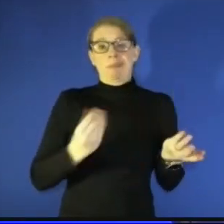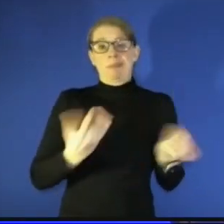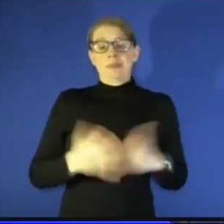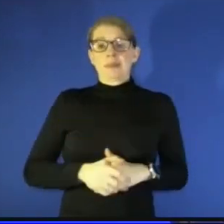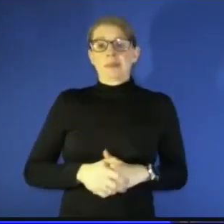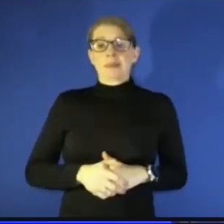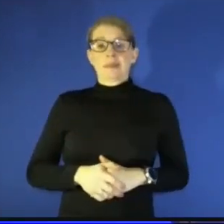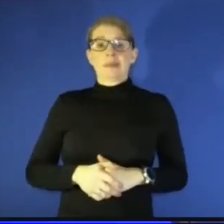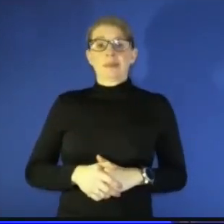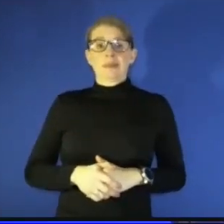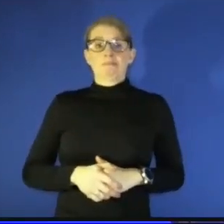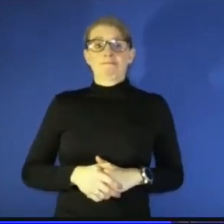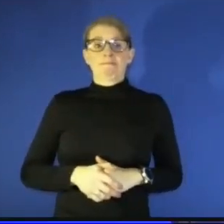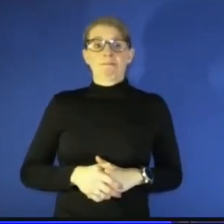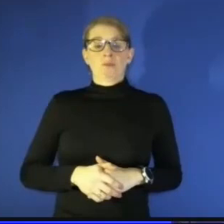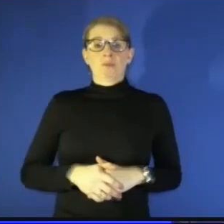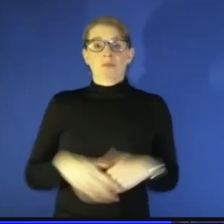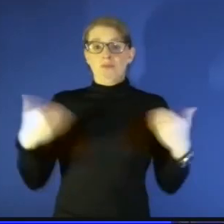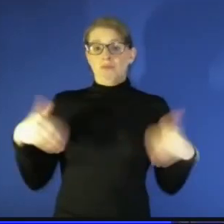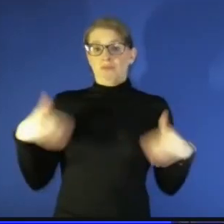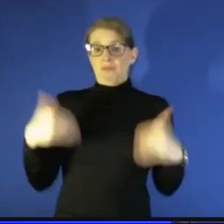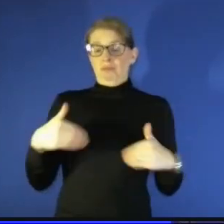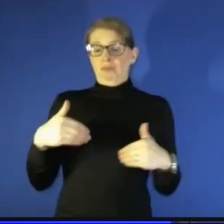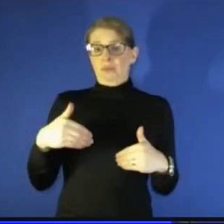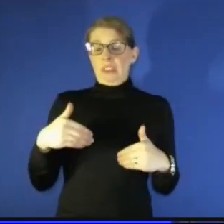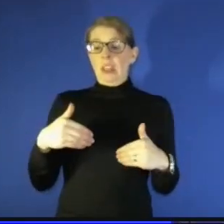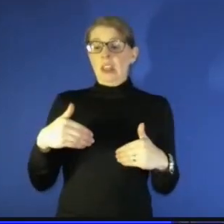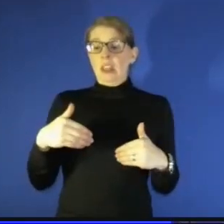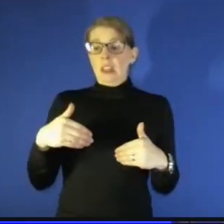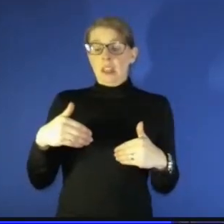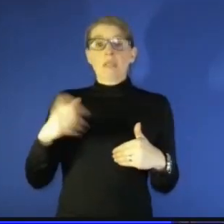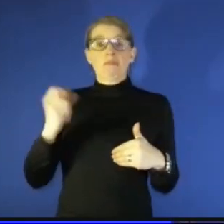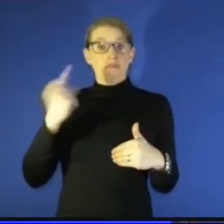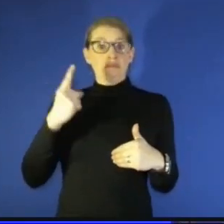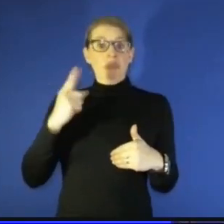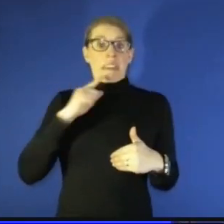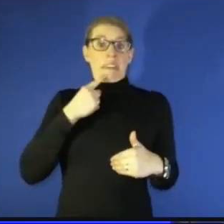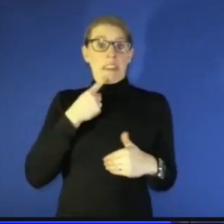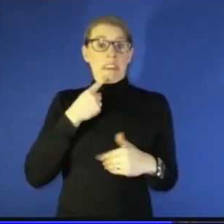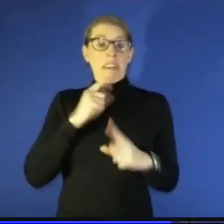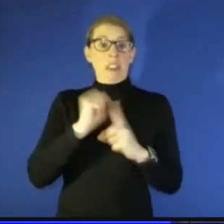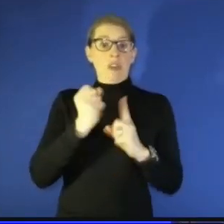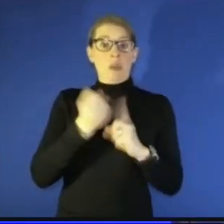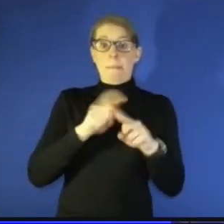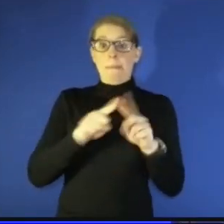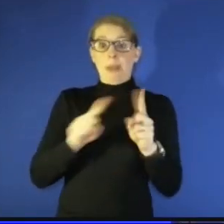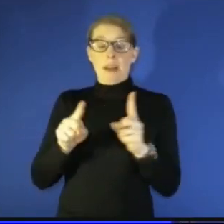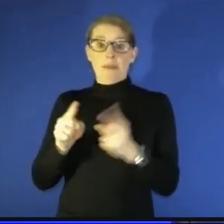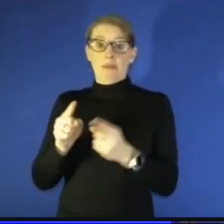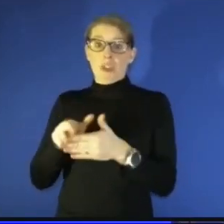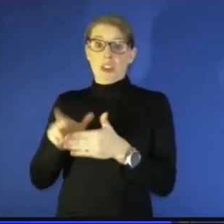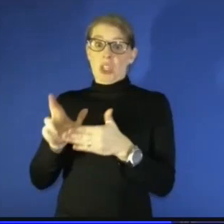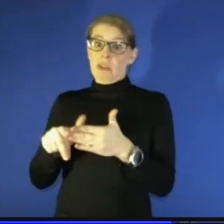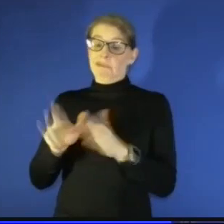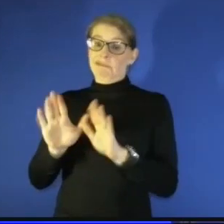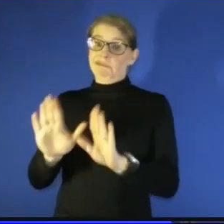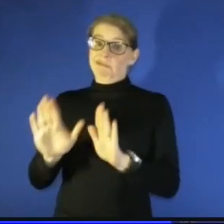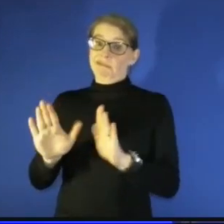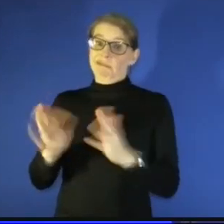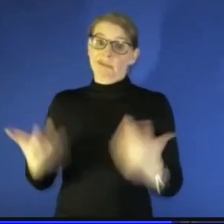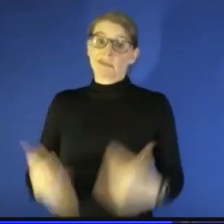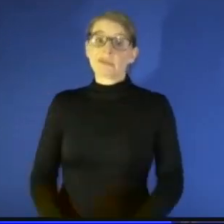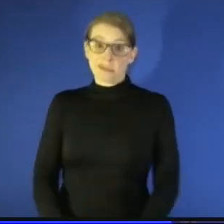dramatic circumstances can have an absolutely outstanding